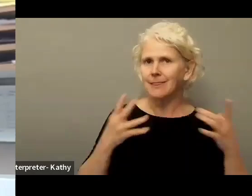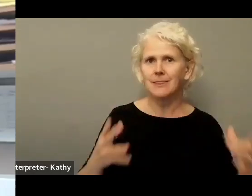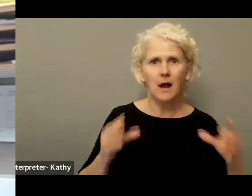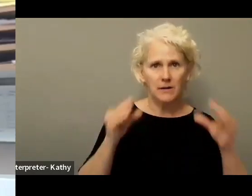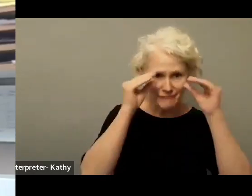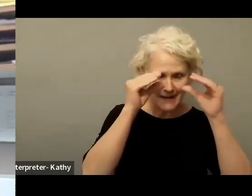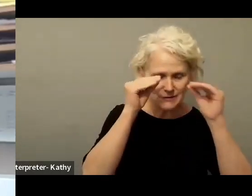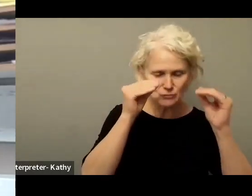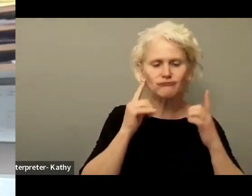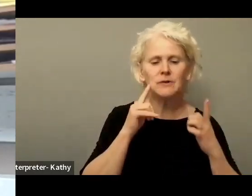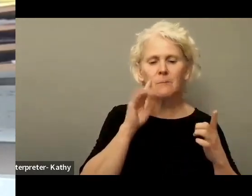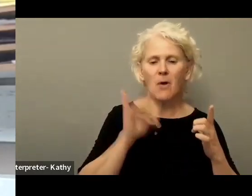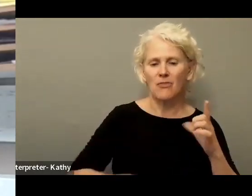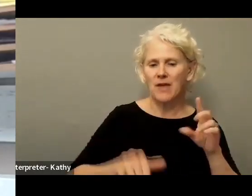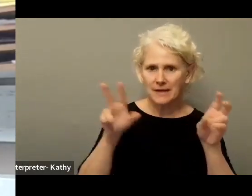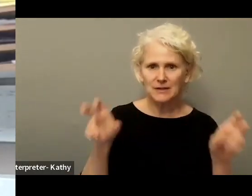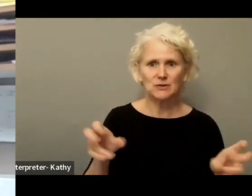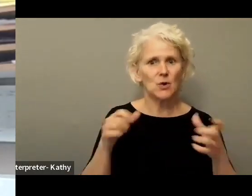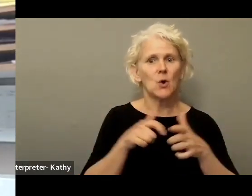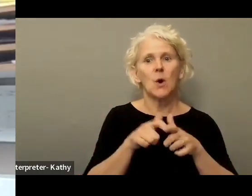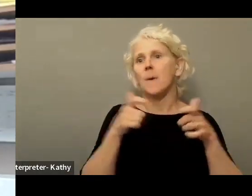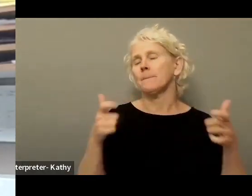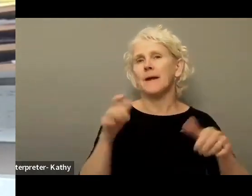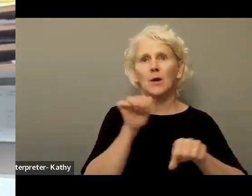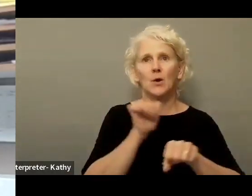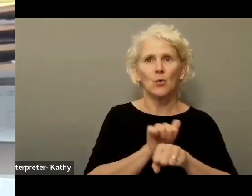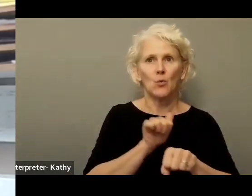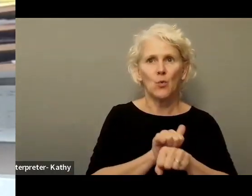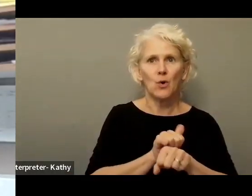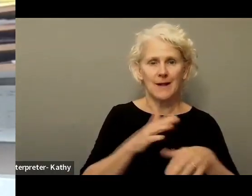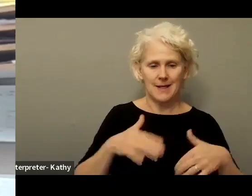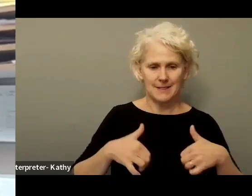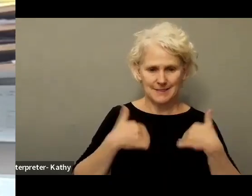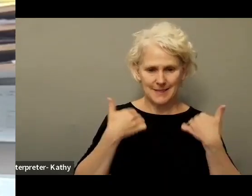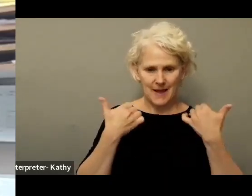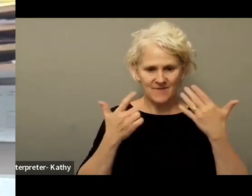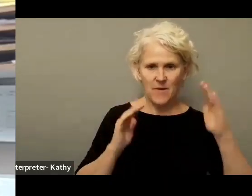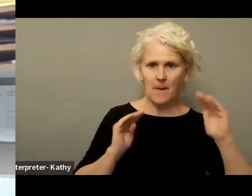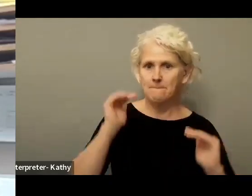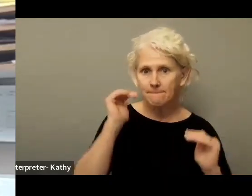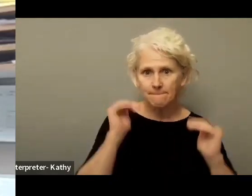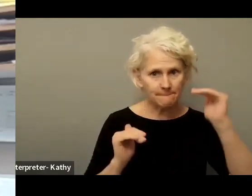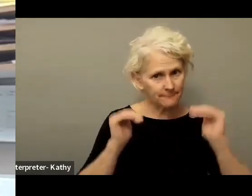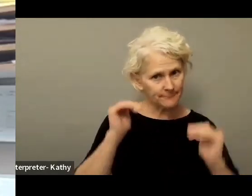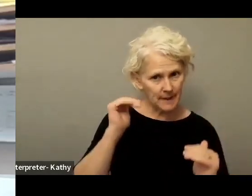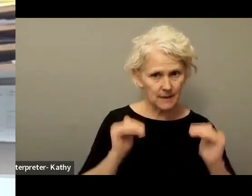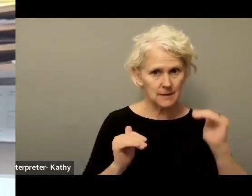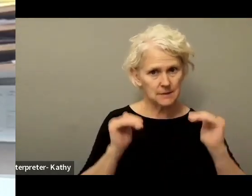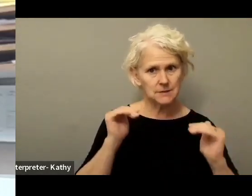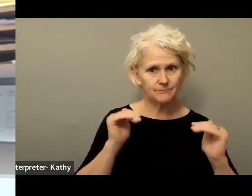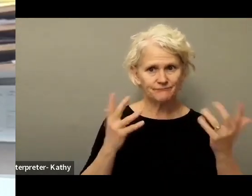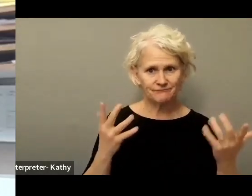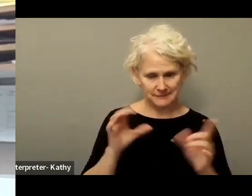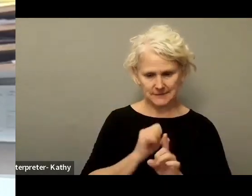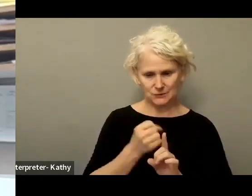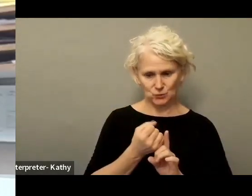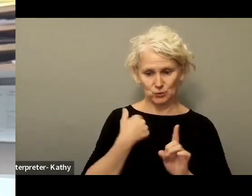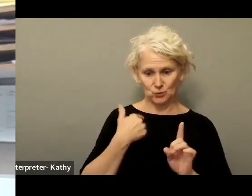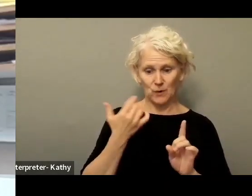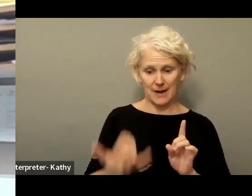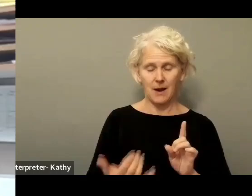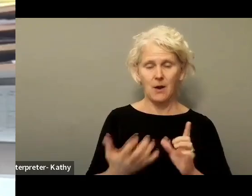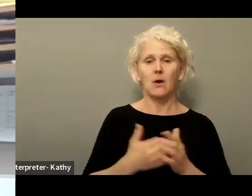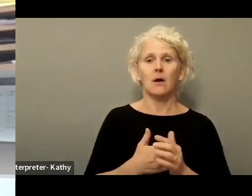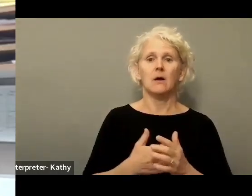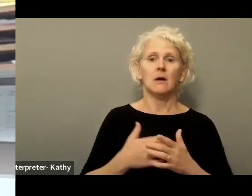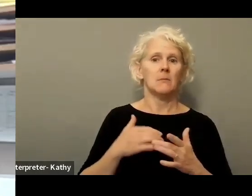education surrounding this, and we're in a big work-life balance situation right here because there